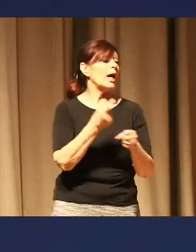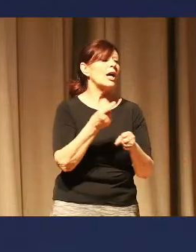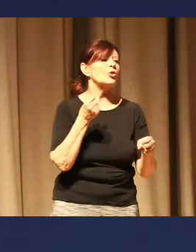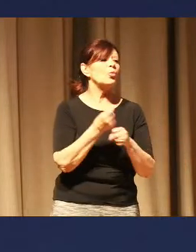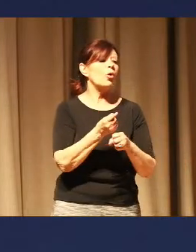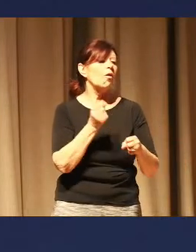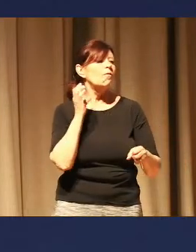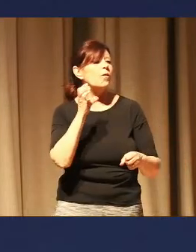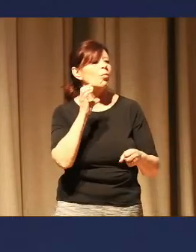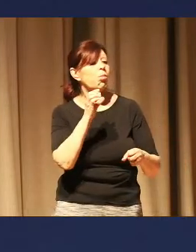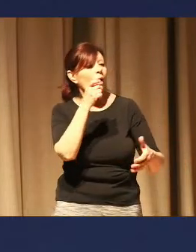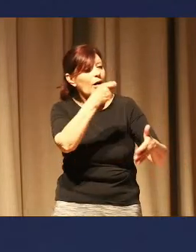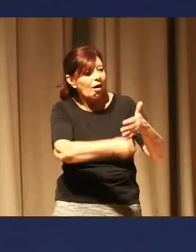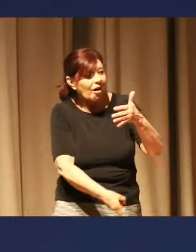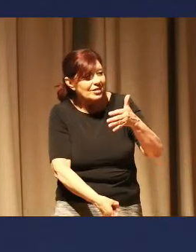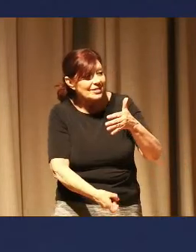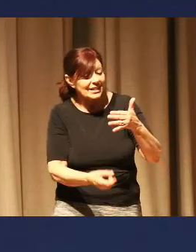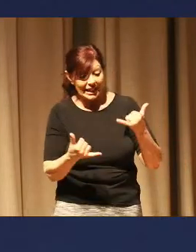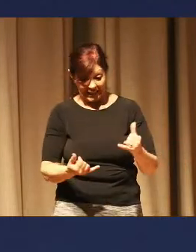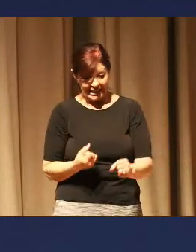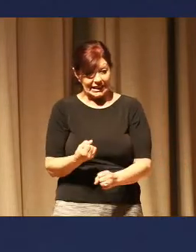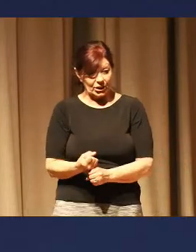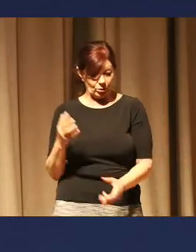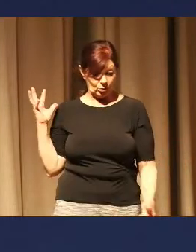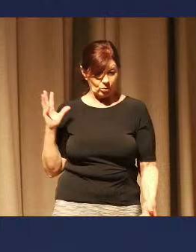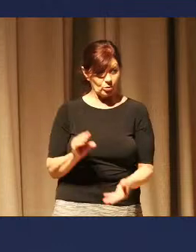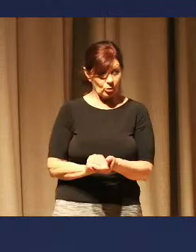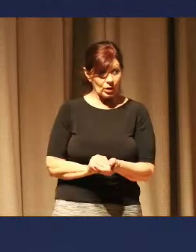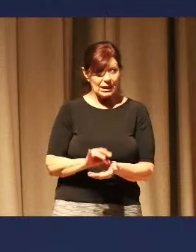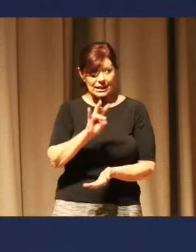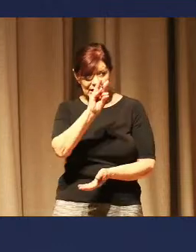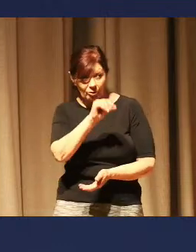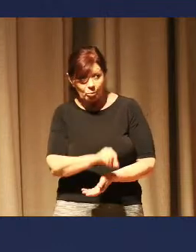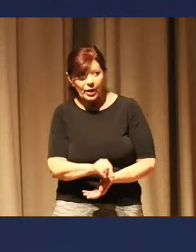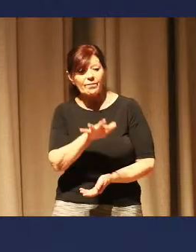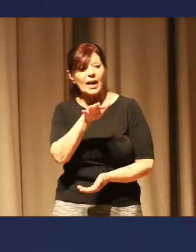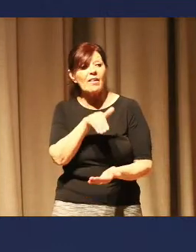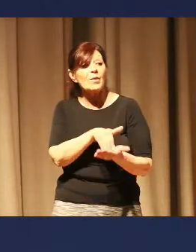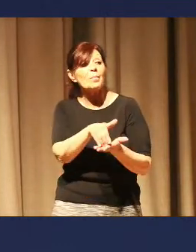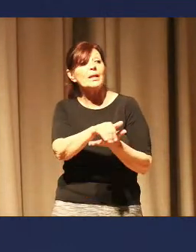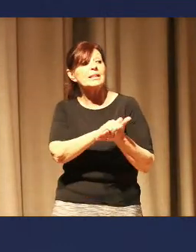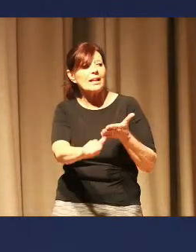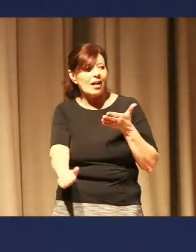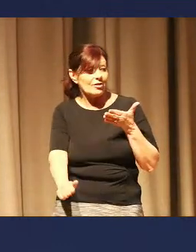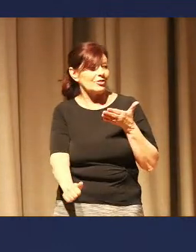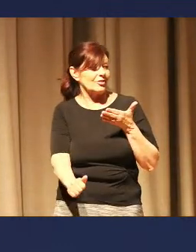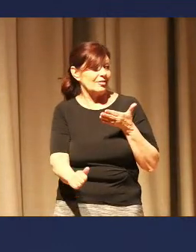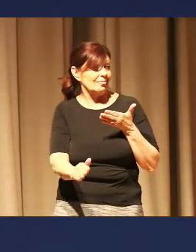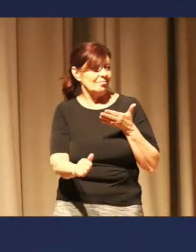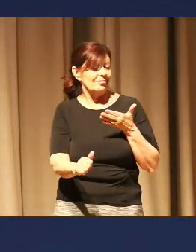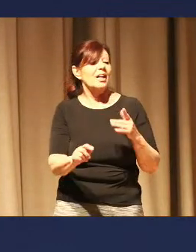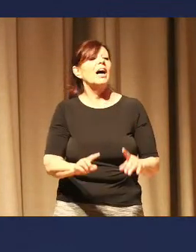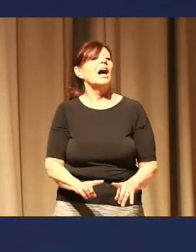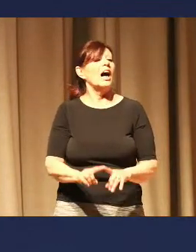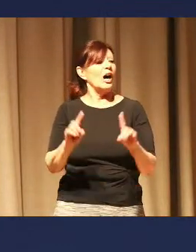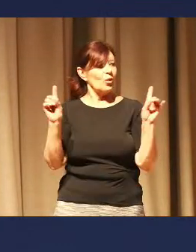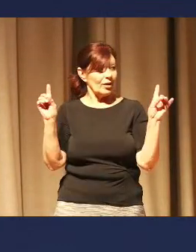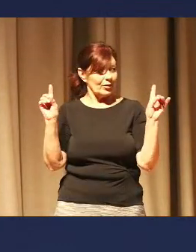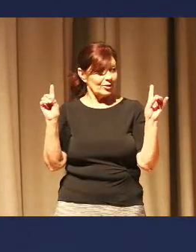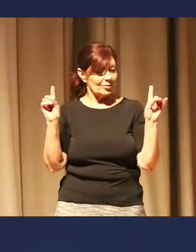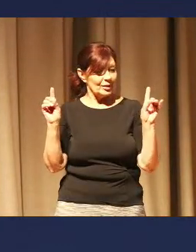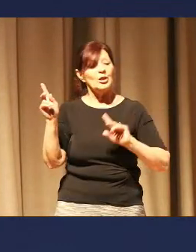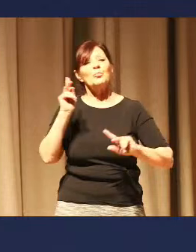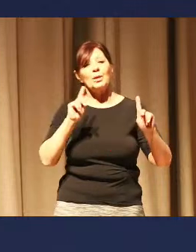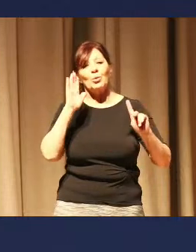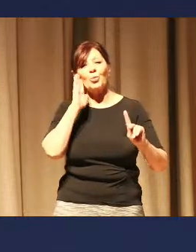football-related costs, which this year alone total $7.5 million. However, our residents